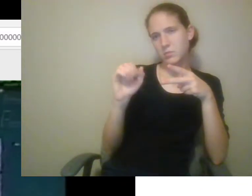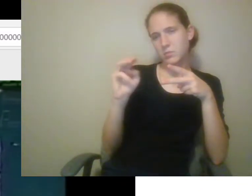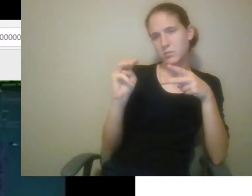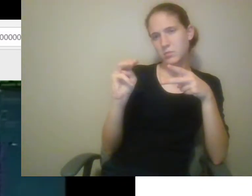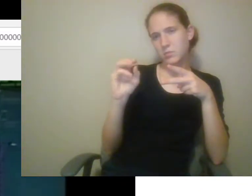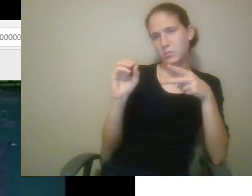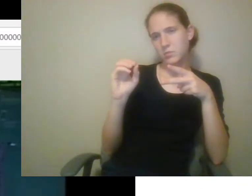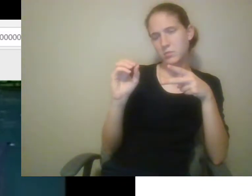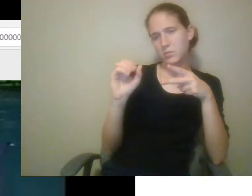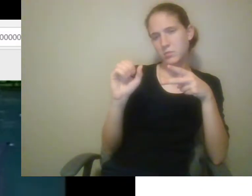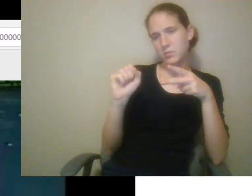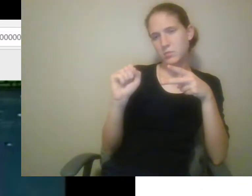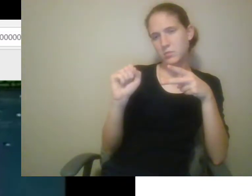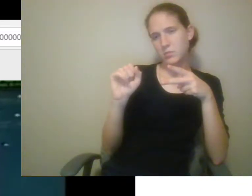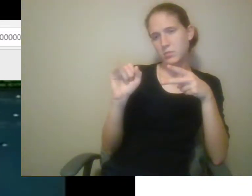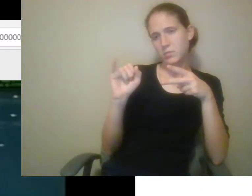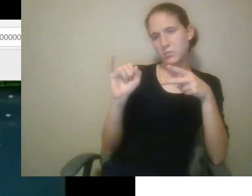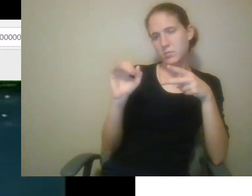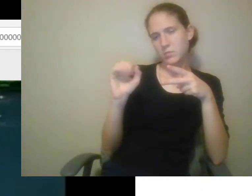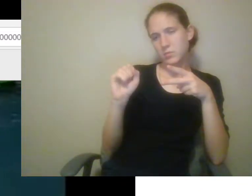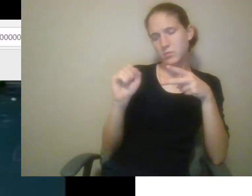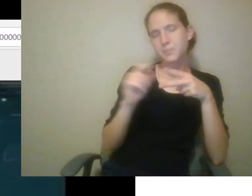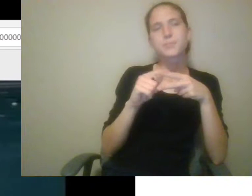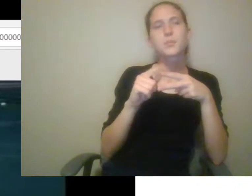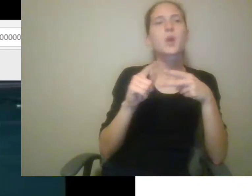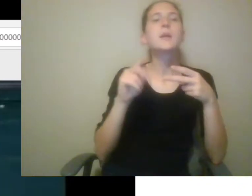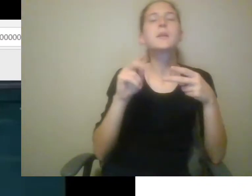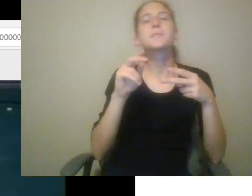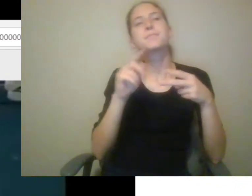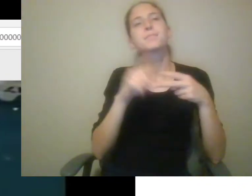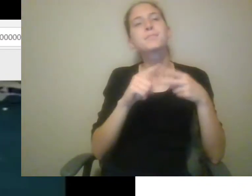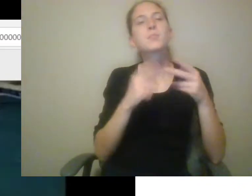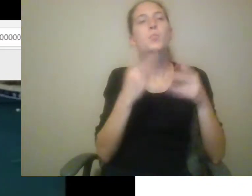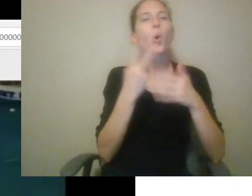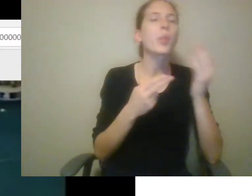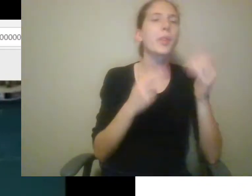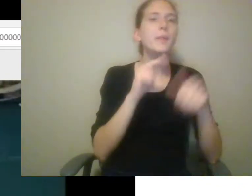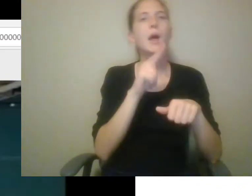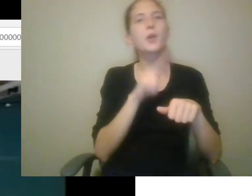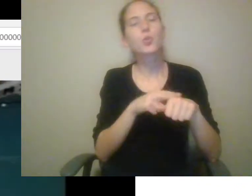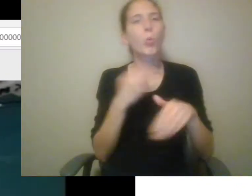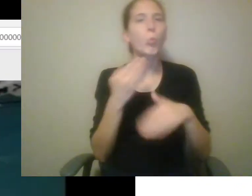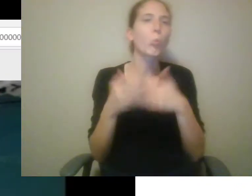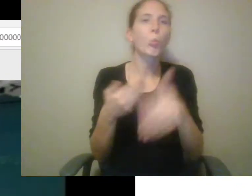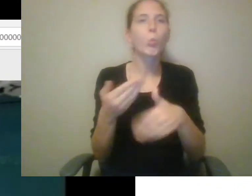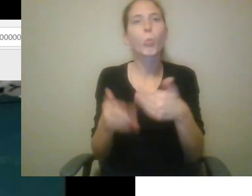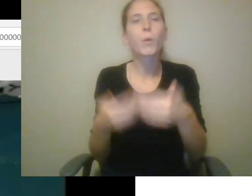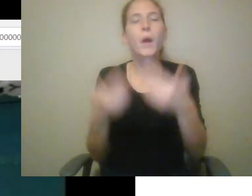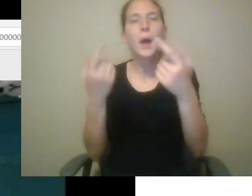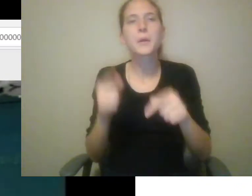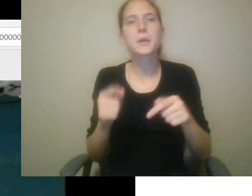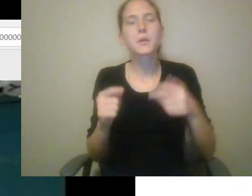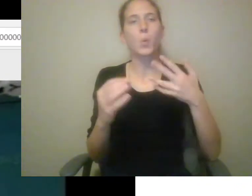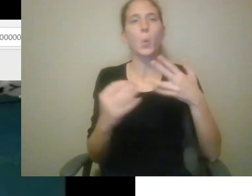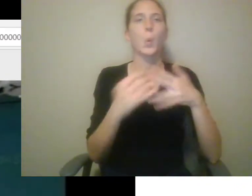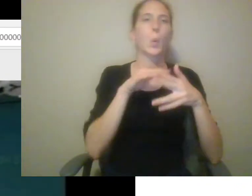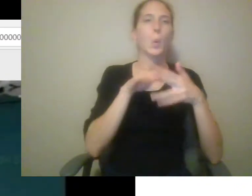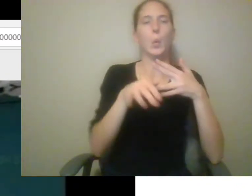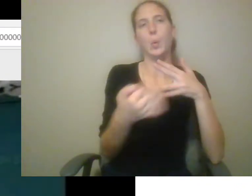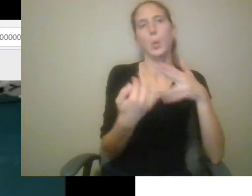moving material. Let's start by saying that, right? Let's write that right from the start. All right?